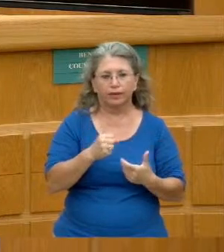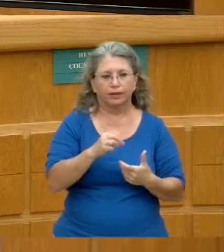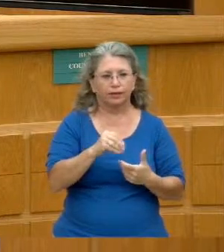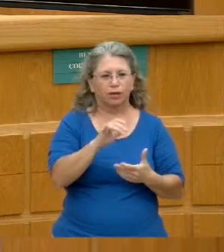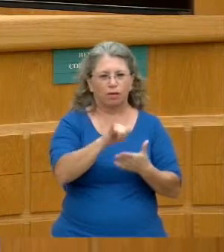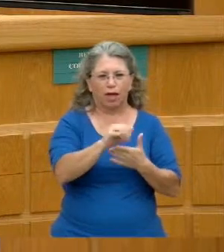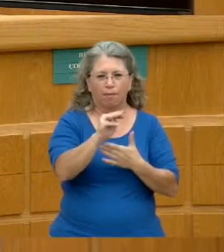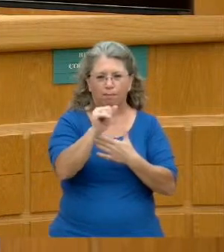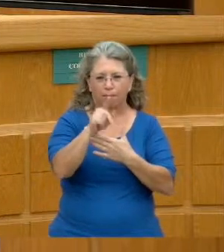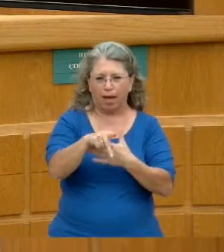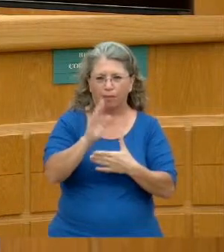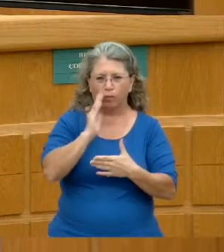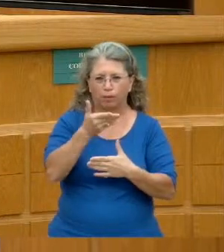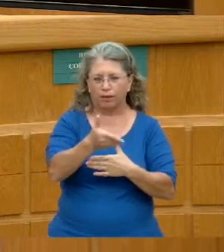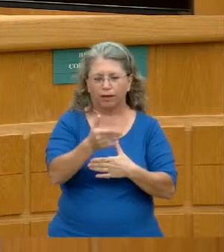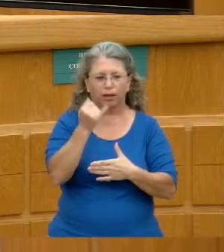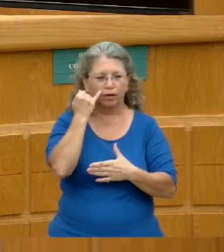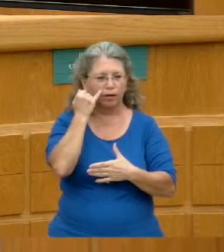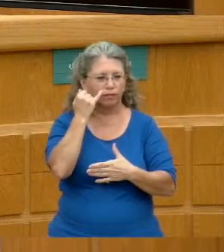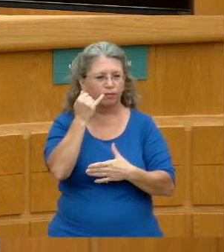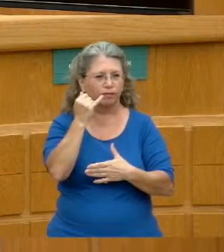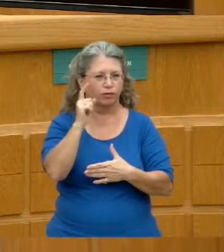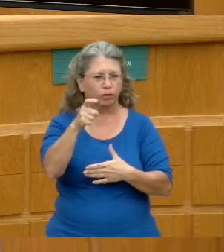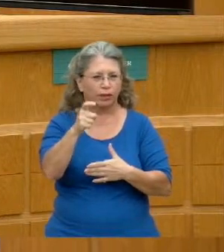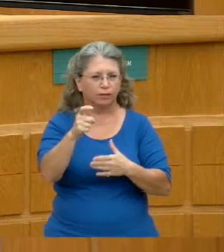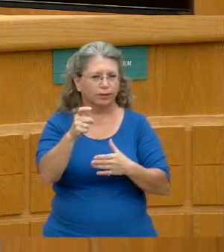needs a close-up view of it.